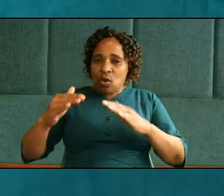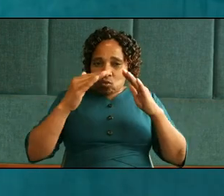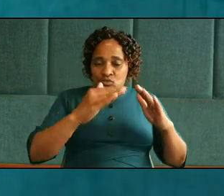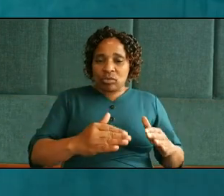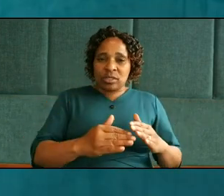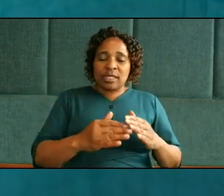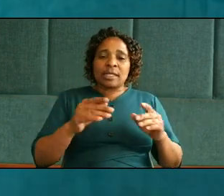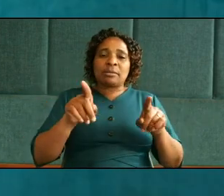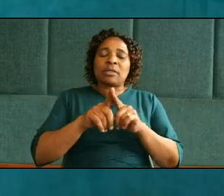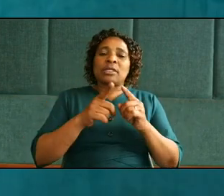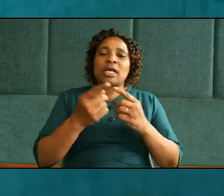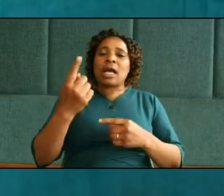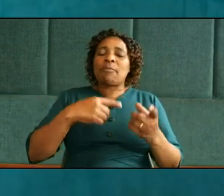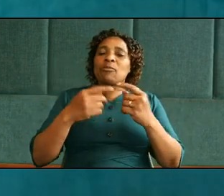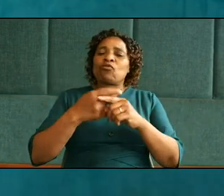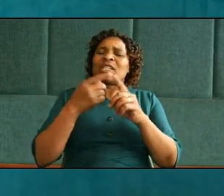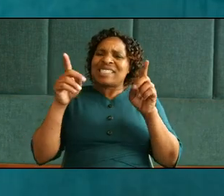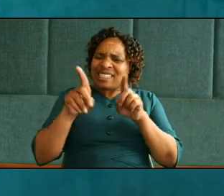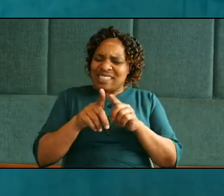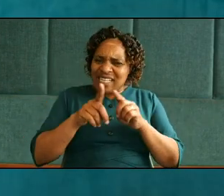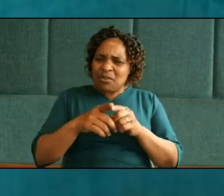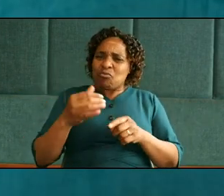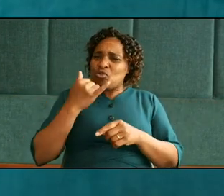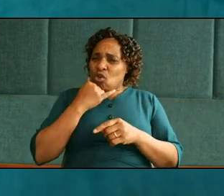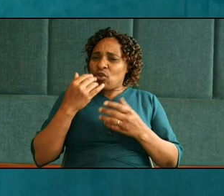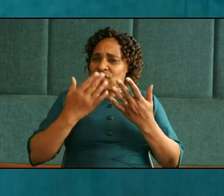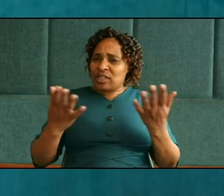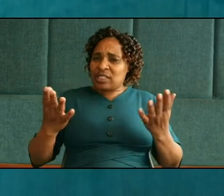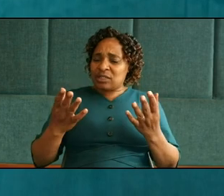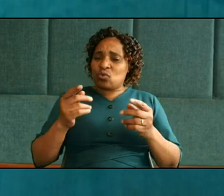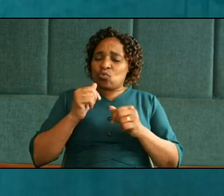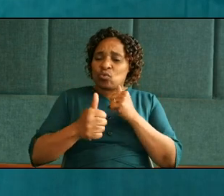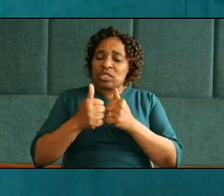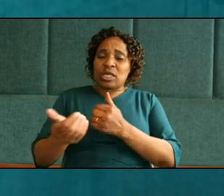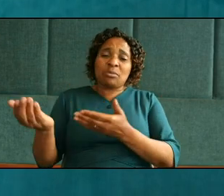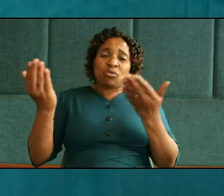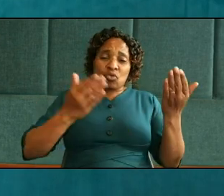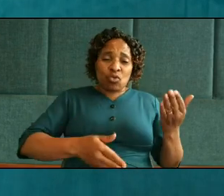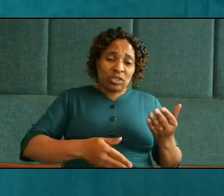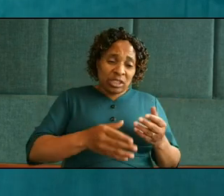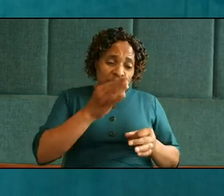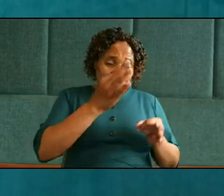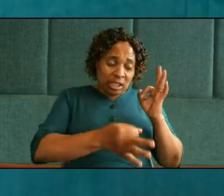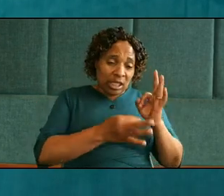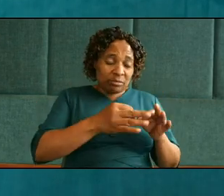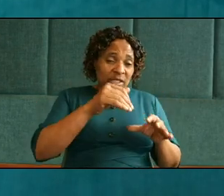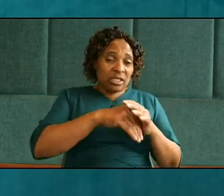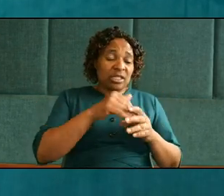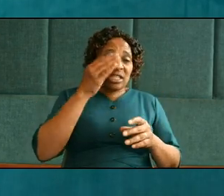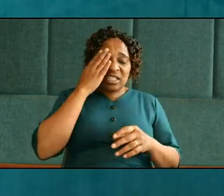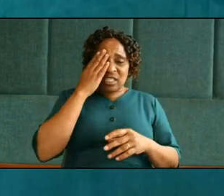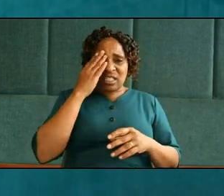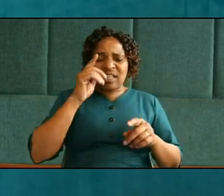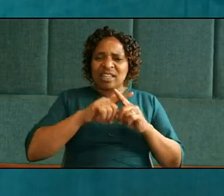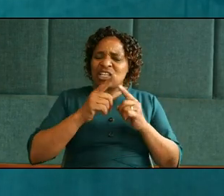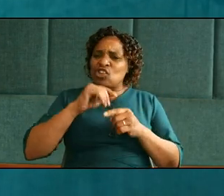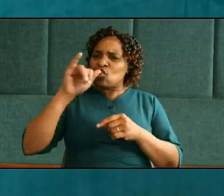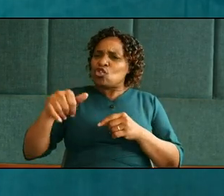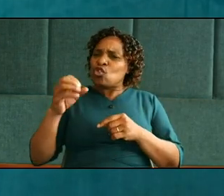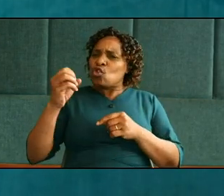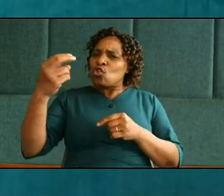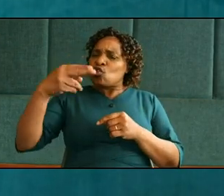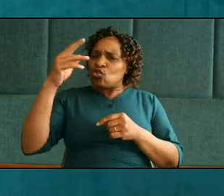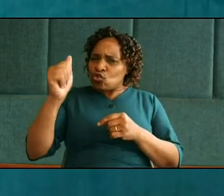same evils that had therefore brought judgments upon Israel. So as Joshua felt the infirmities of age